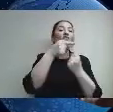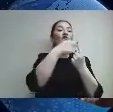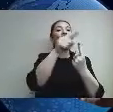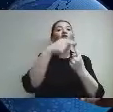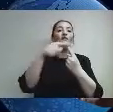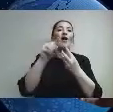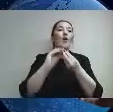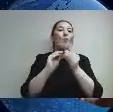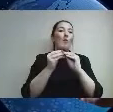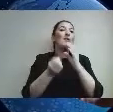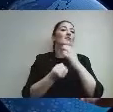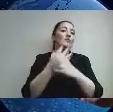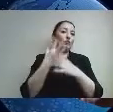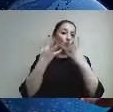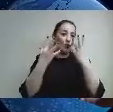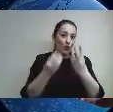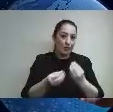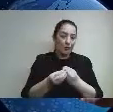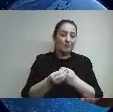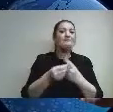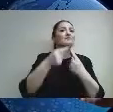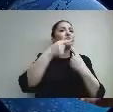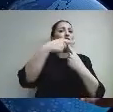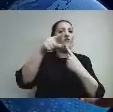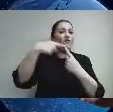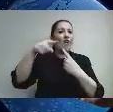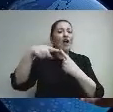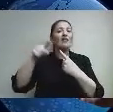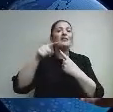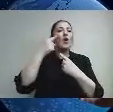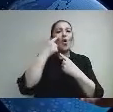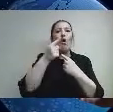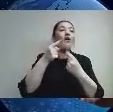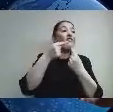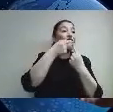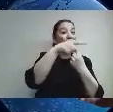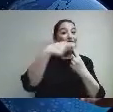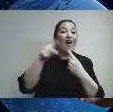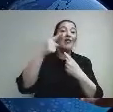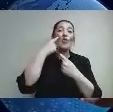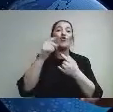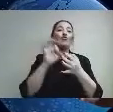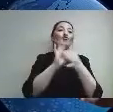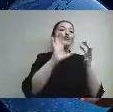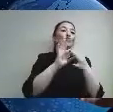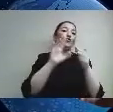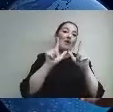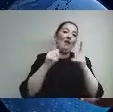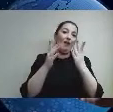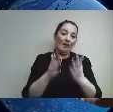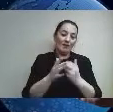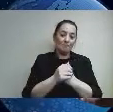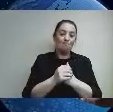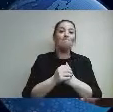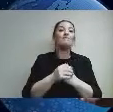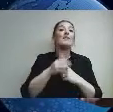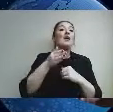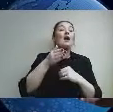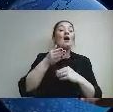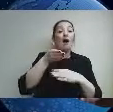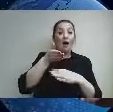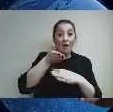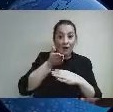and we need to come up with different solutions. But still, we had this according